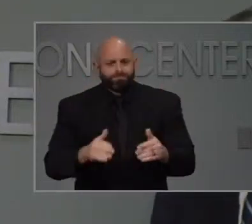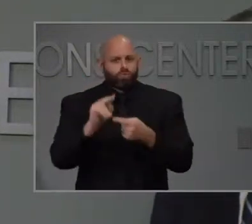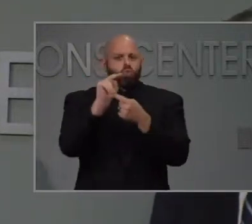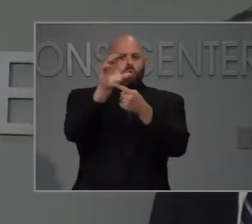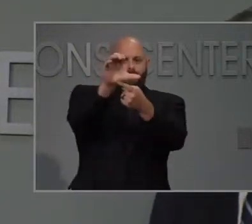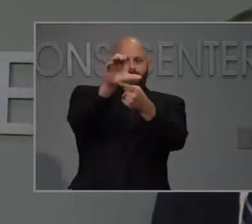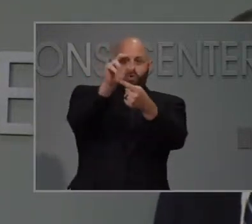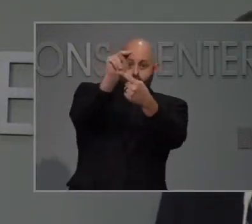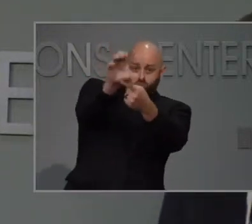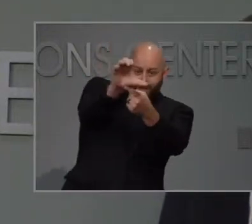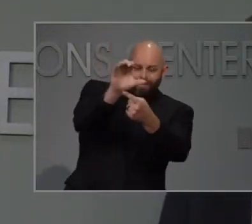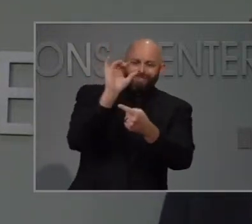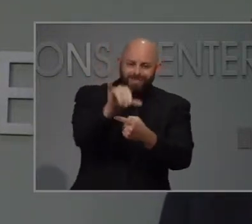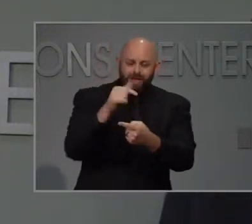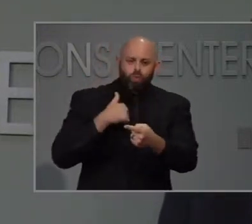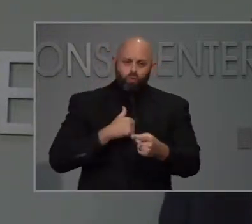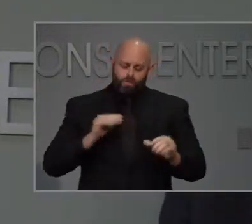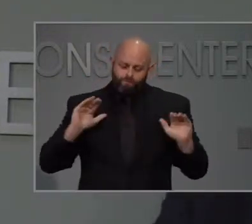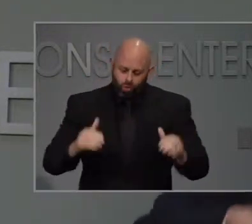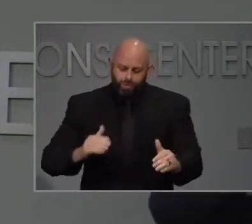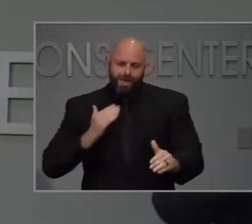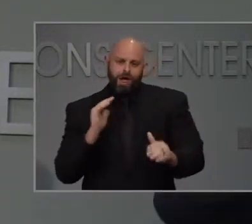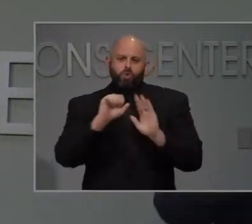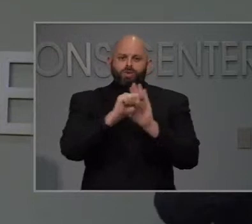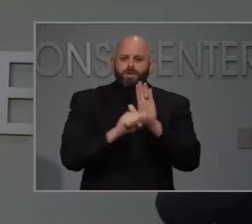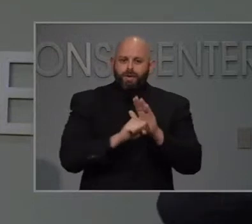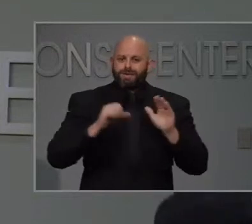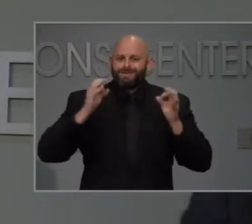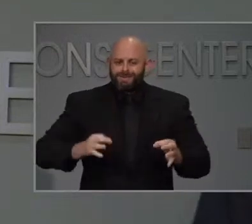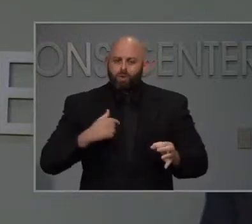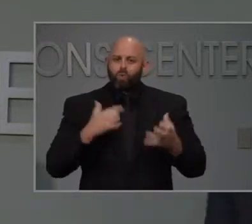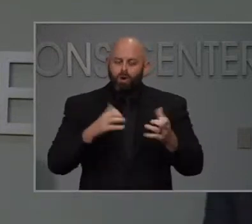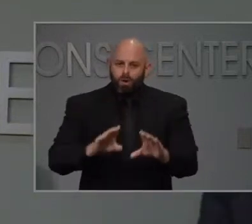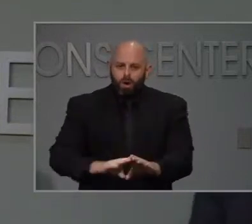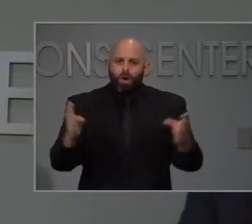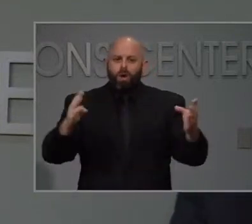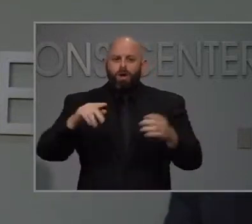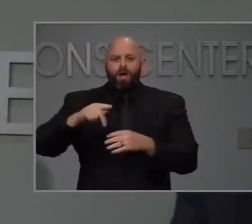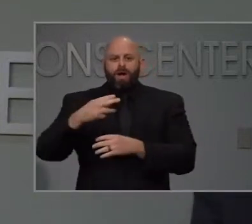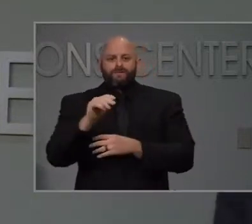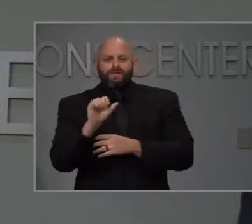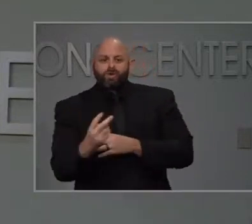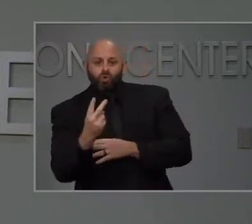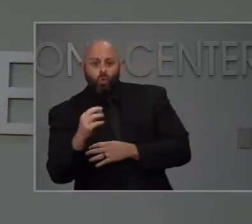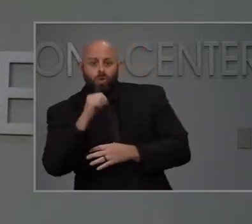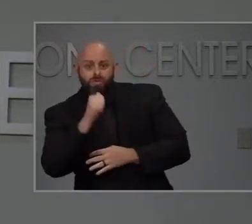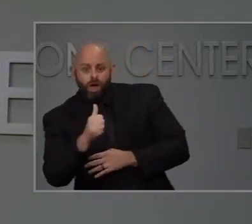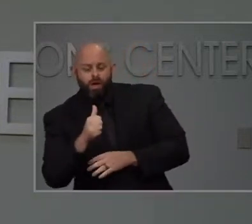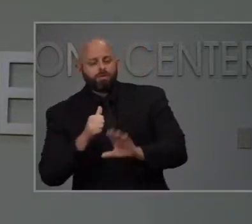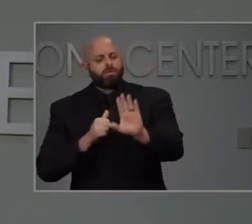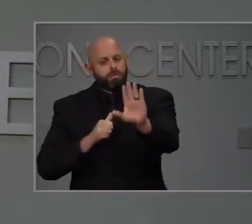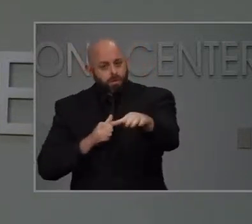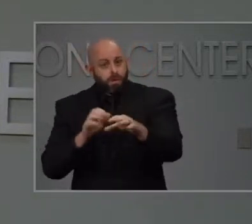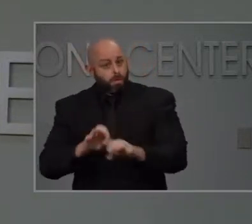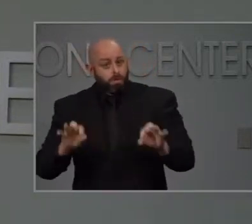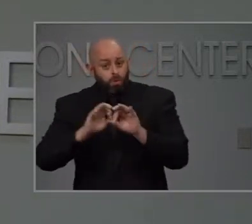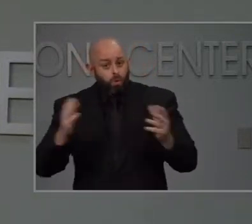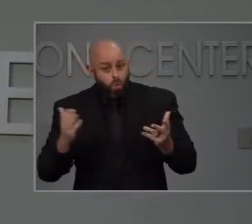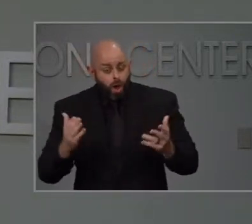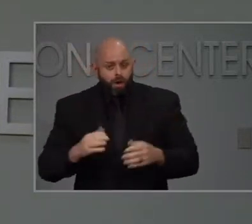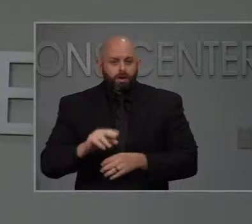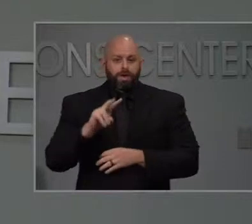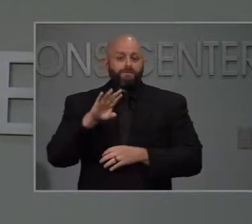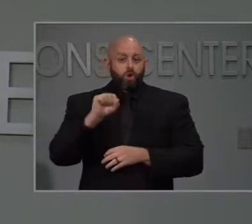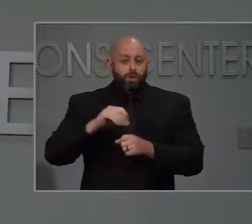as a state stable, and are we ready to move to phase 2? We know the virus is here with us. It will be with us until there is a